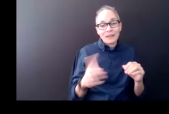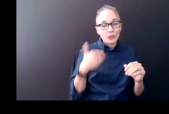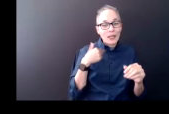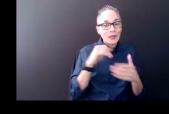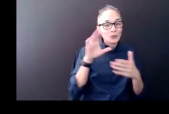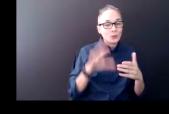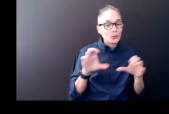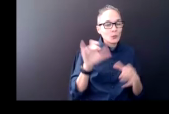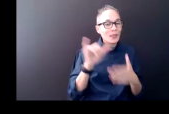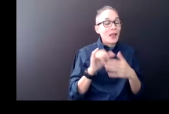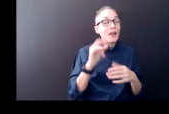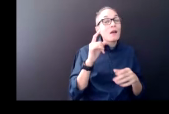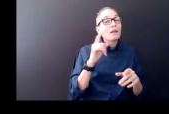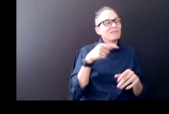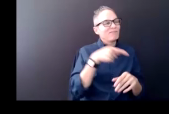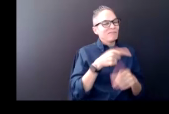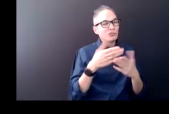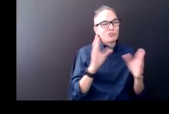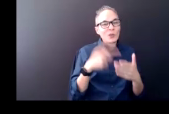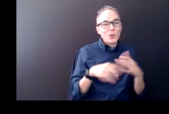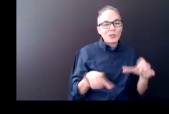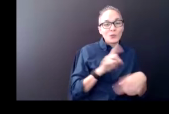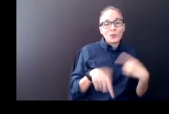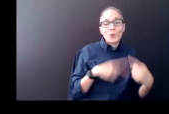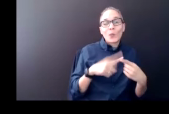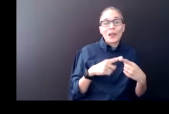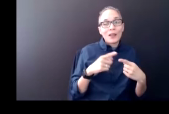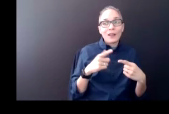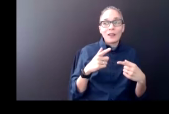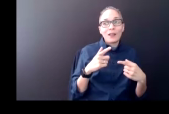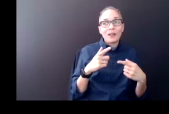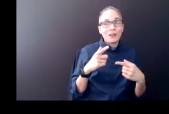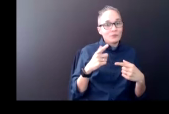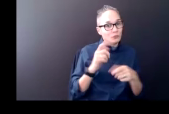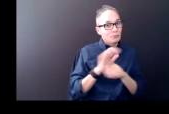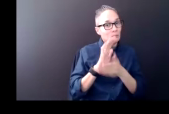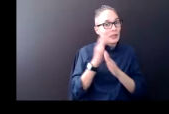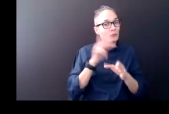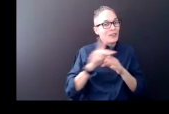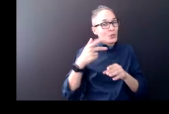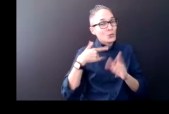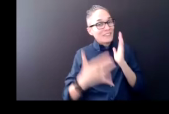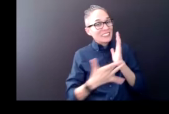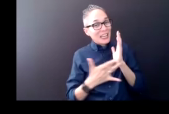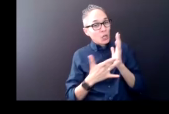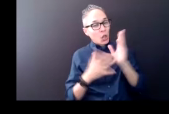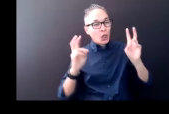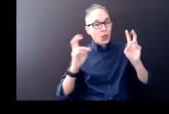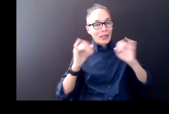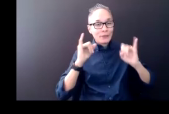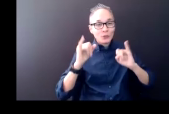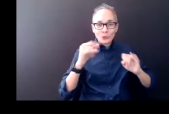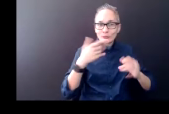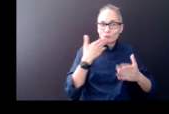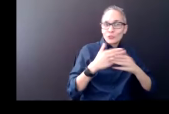anything like this, because this is generally what you do when you go into the professional area. You get a technical interview. So this gives them that